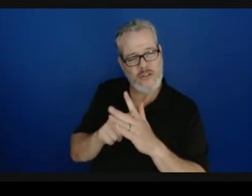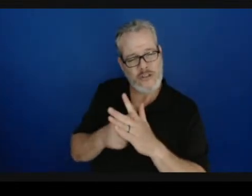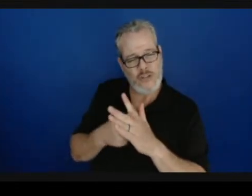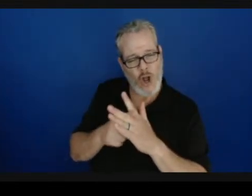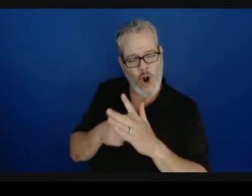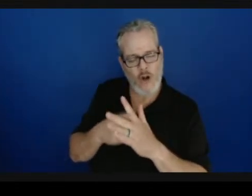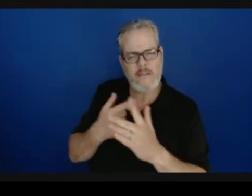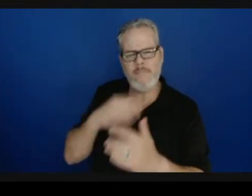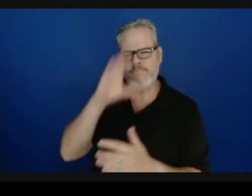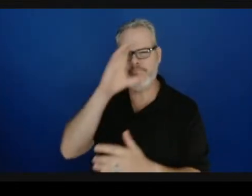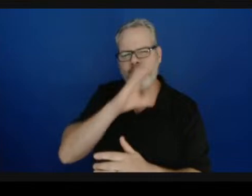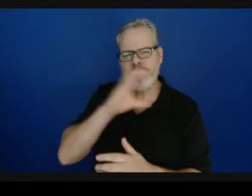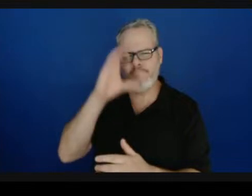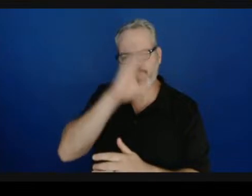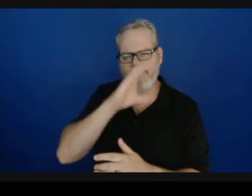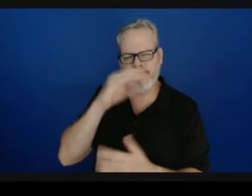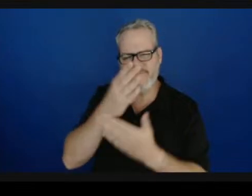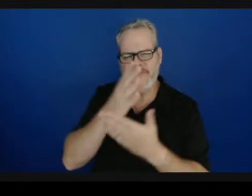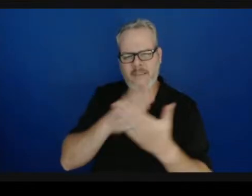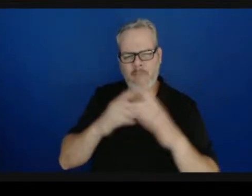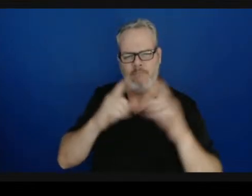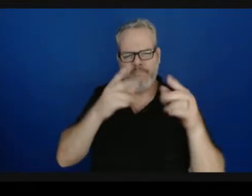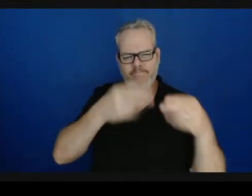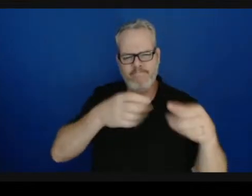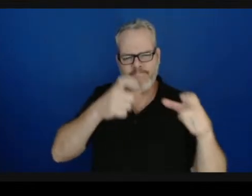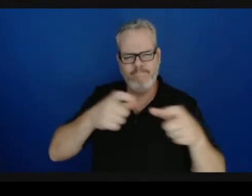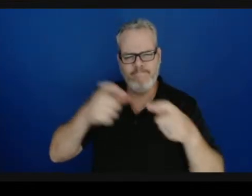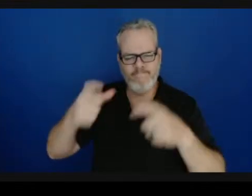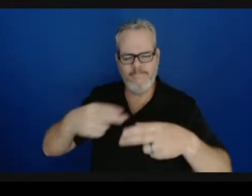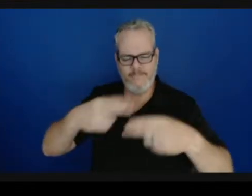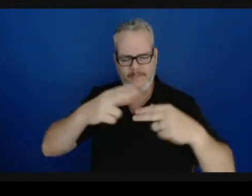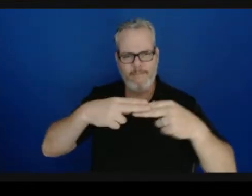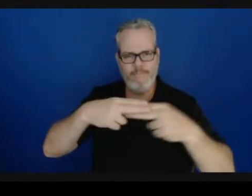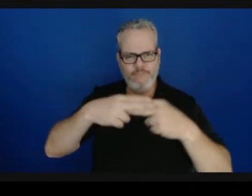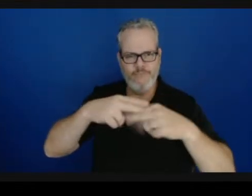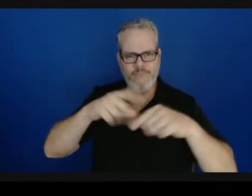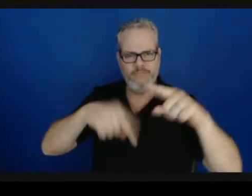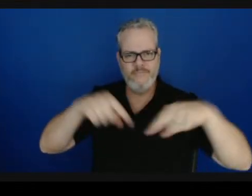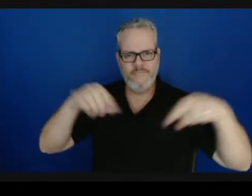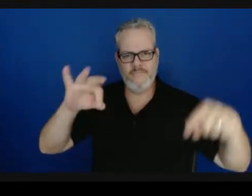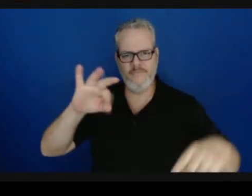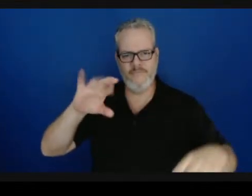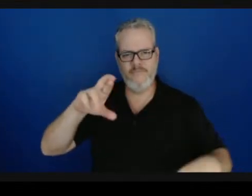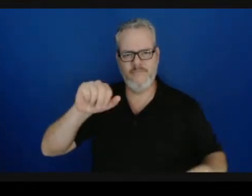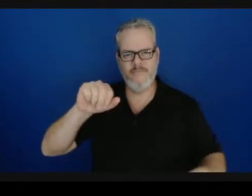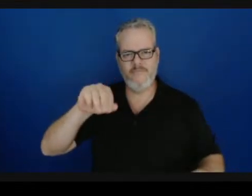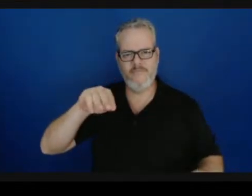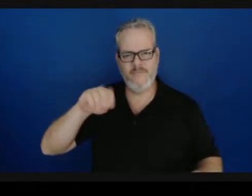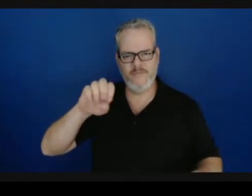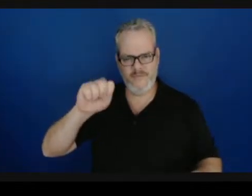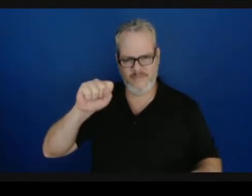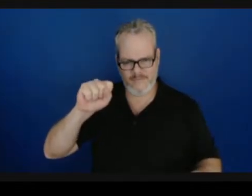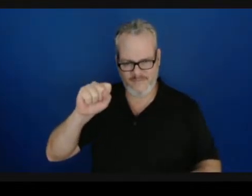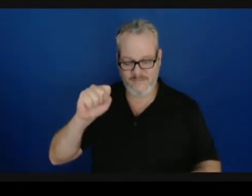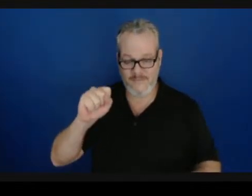that I'm looking for here. Yeah, what's been interesting to me is this pattern of lava coming over the crater wall and lava falls. I'm sure I'm not